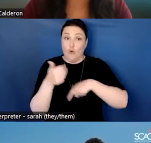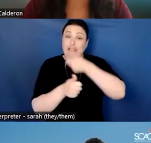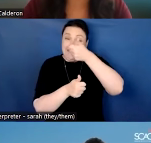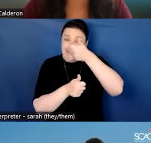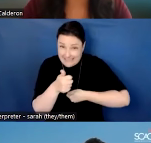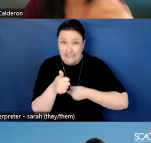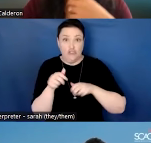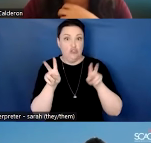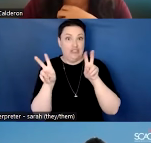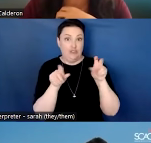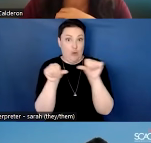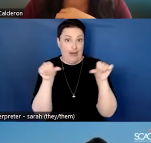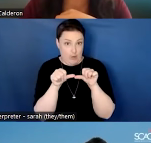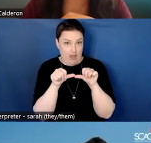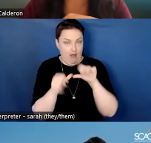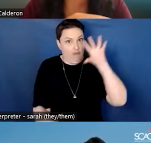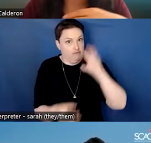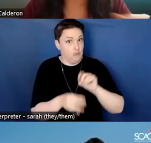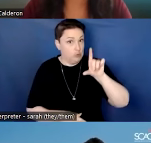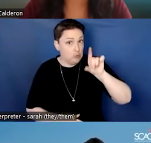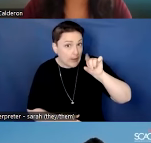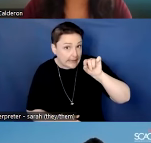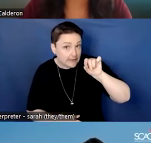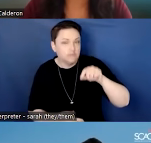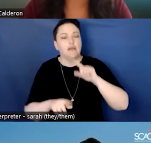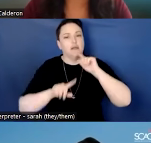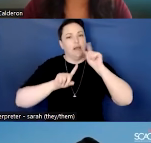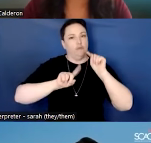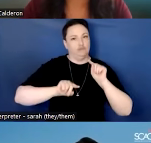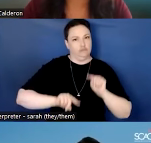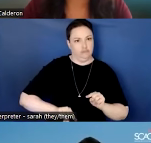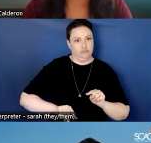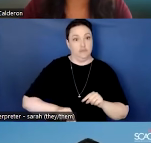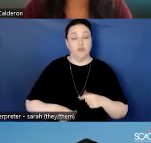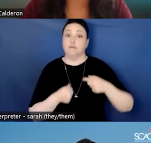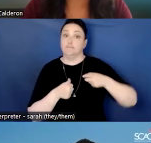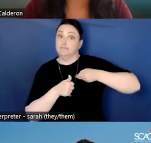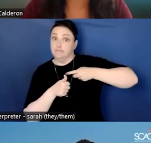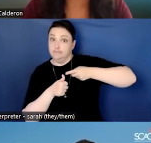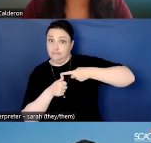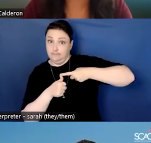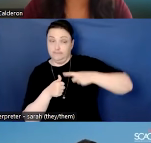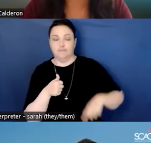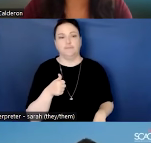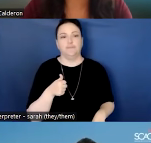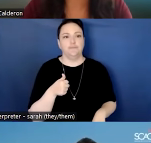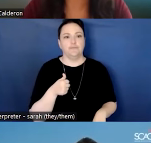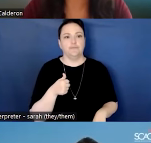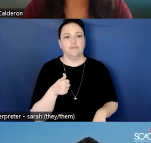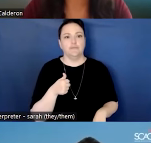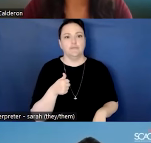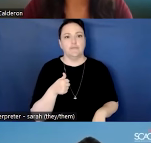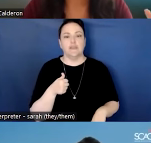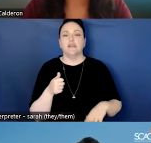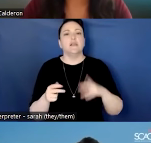issue areas. So for the first one, for example, which is discussing scenic